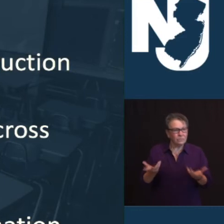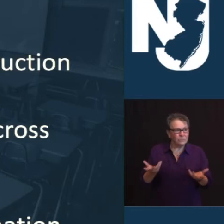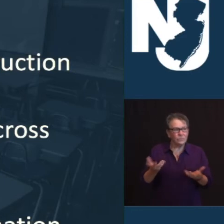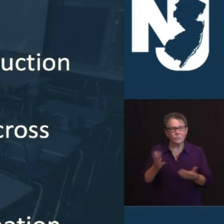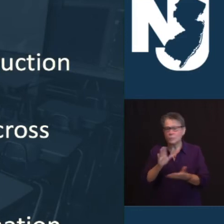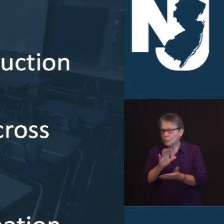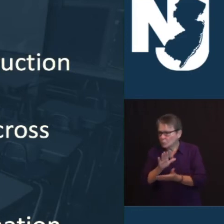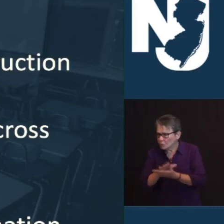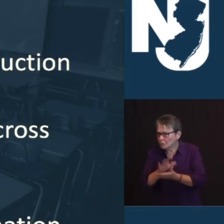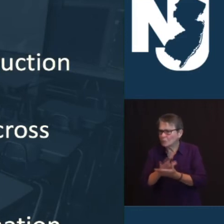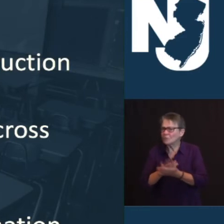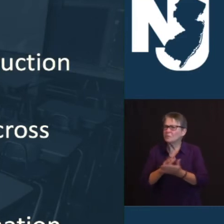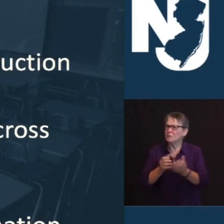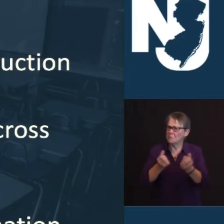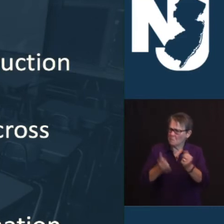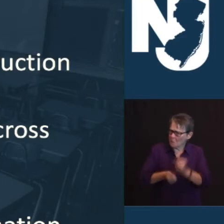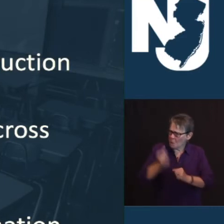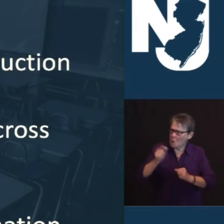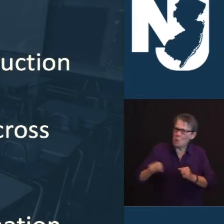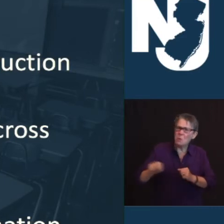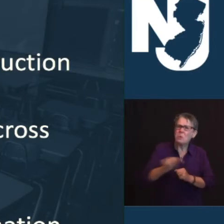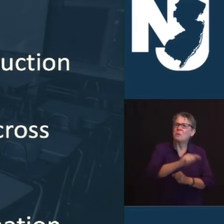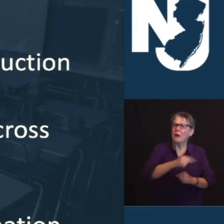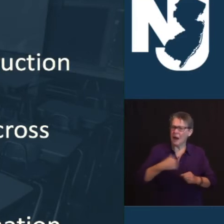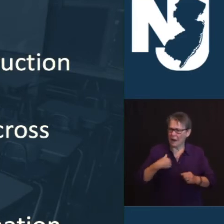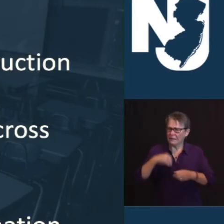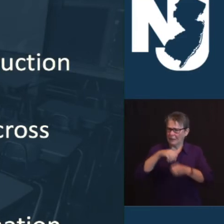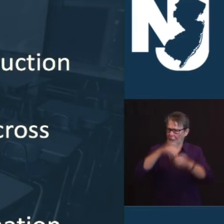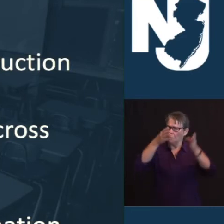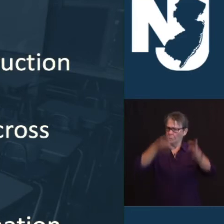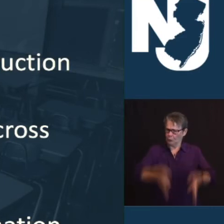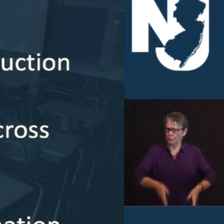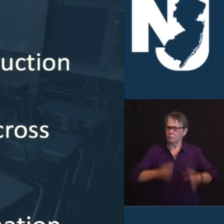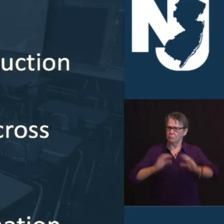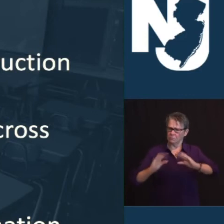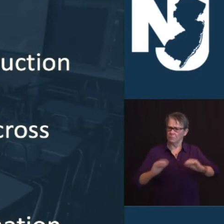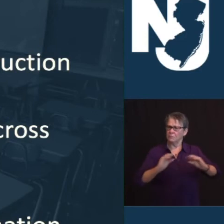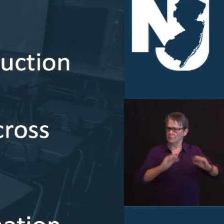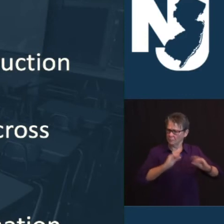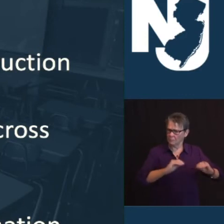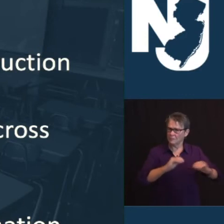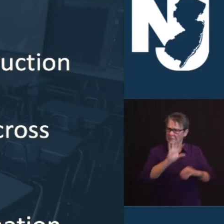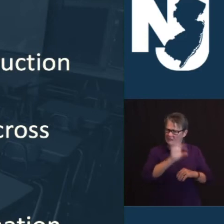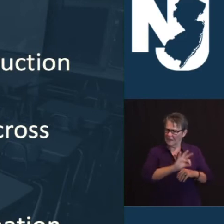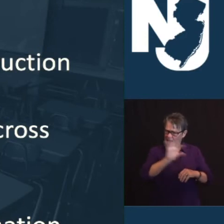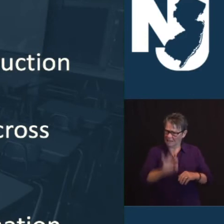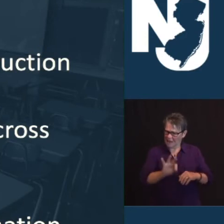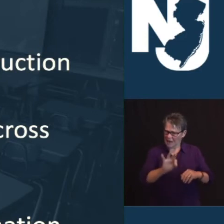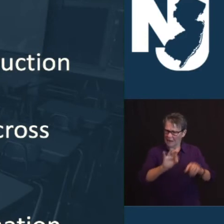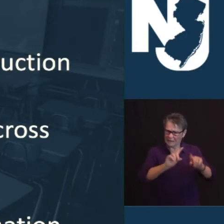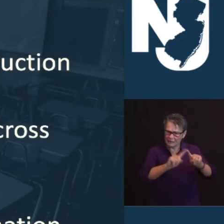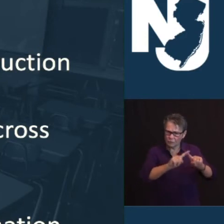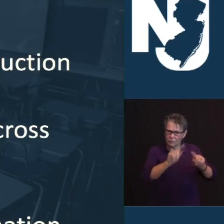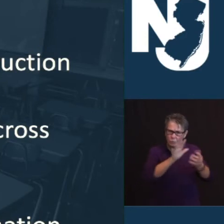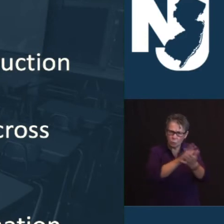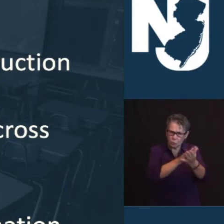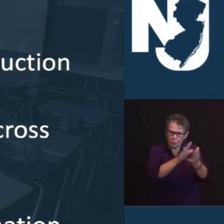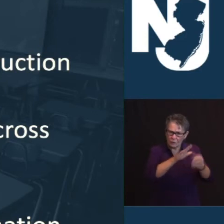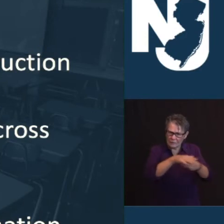99 districts are currently fully open for in-person instruction, 529 offering a hybrid